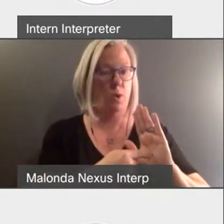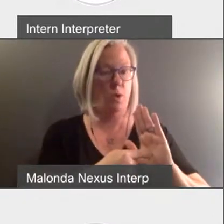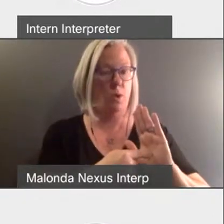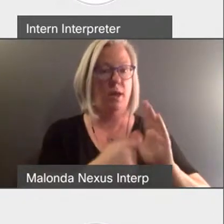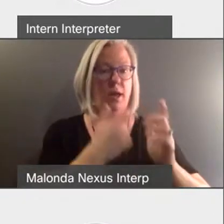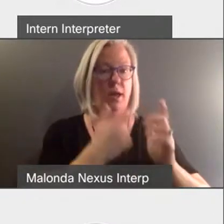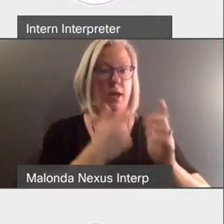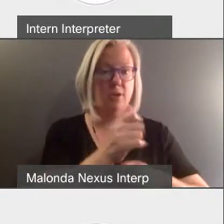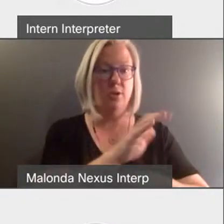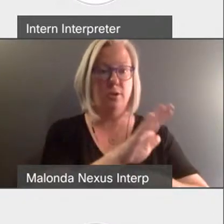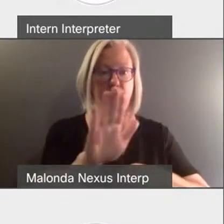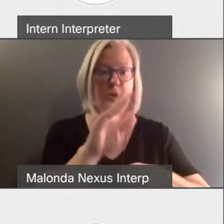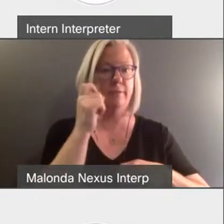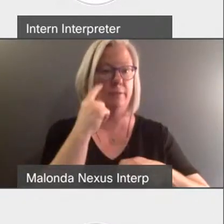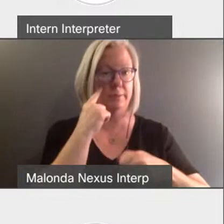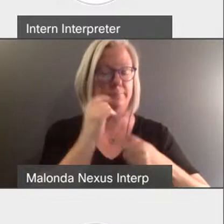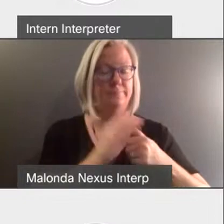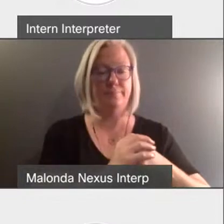in their government.